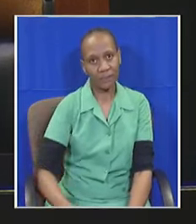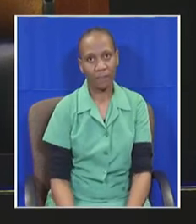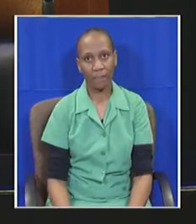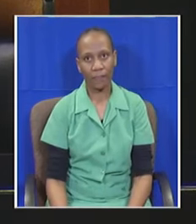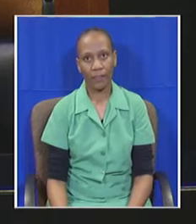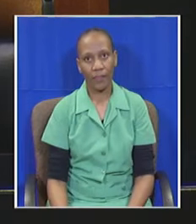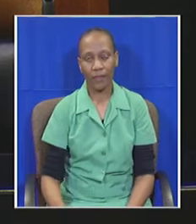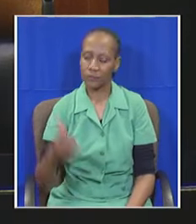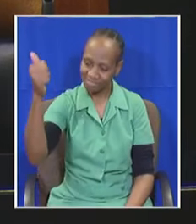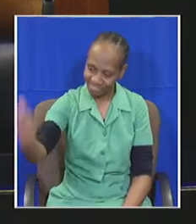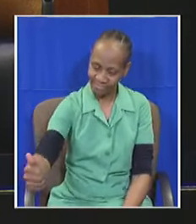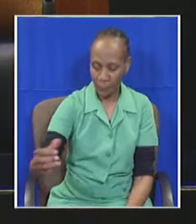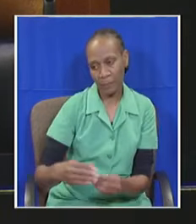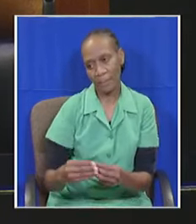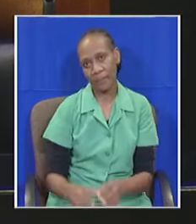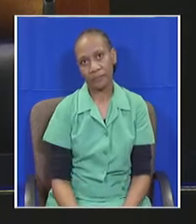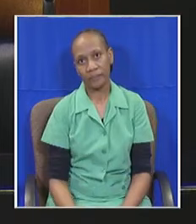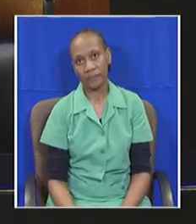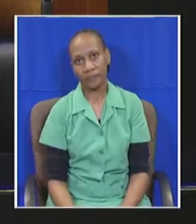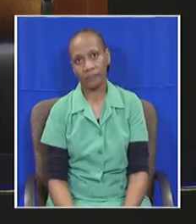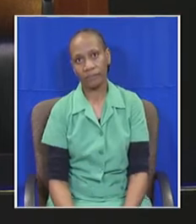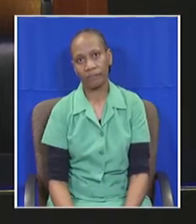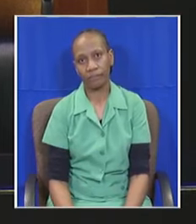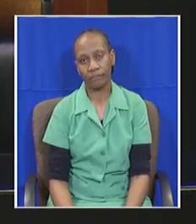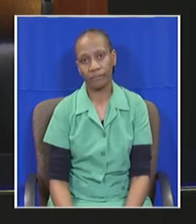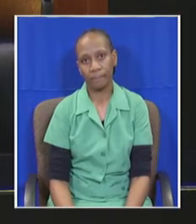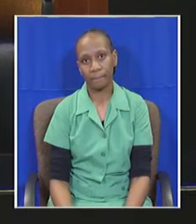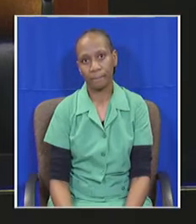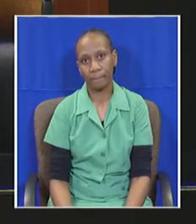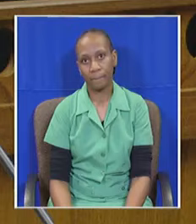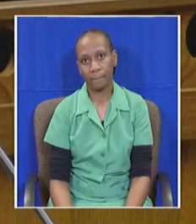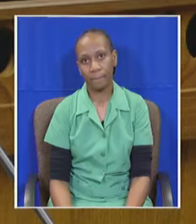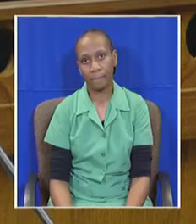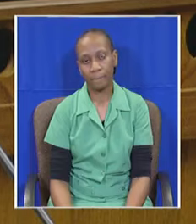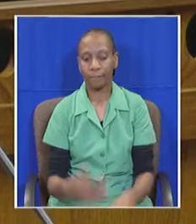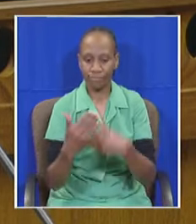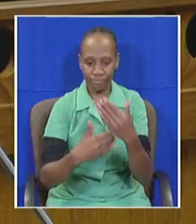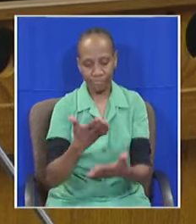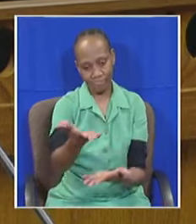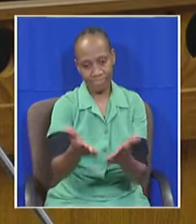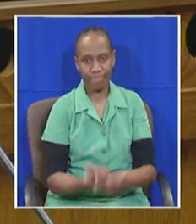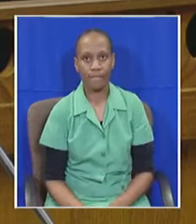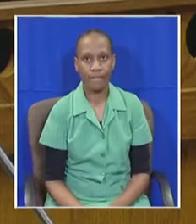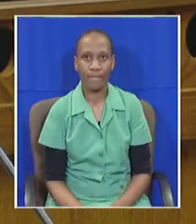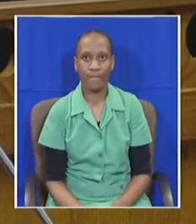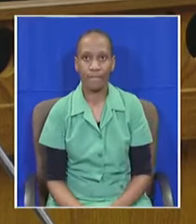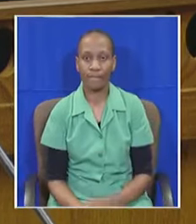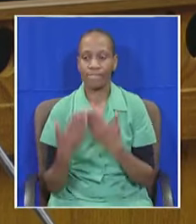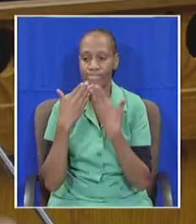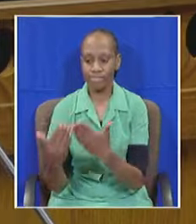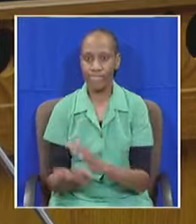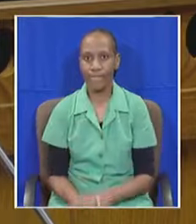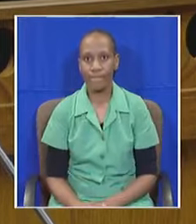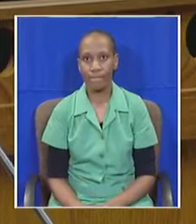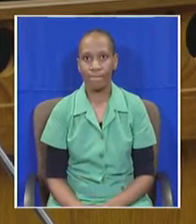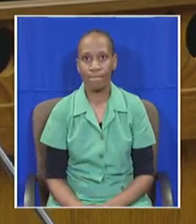can't respond. Take your seat, Honourable Member. Oh, but there's still one. Continue, Honourable Deputy Minister. Thank you.